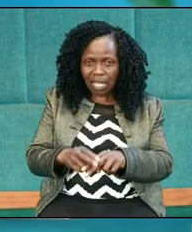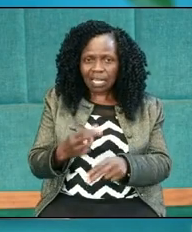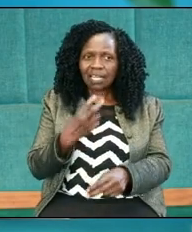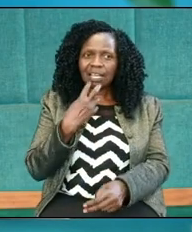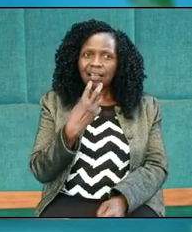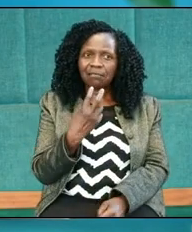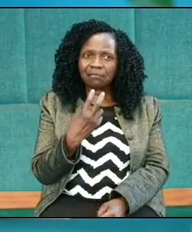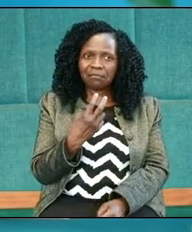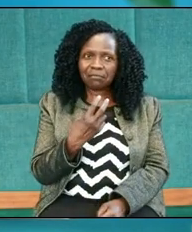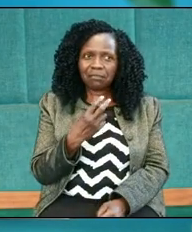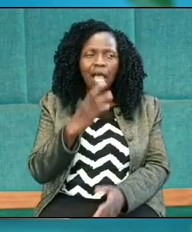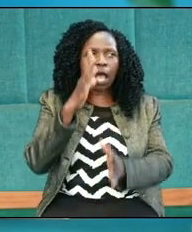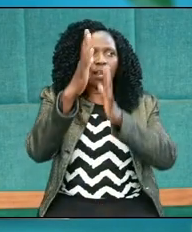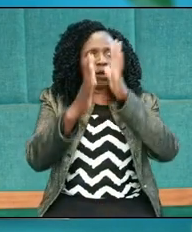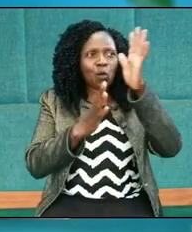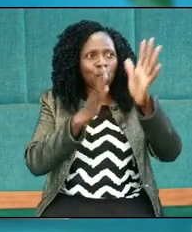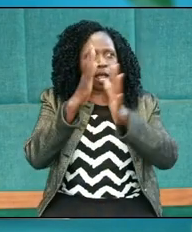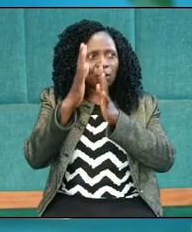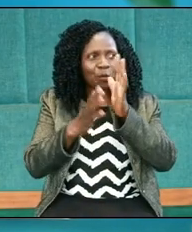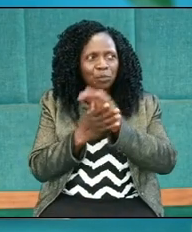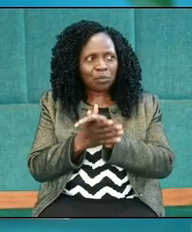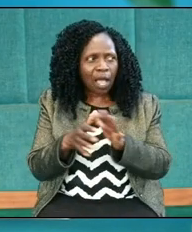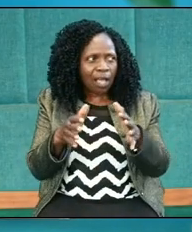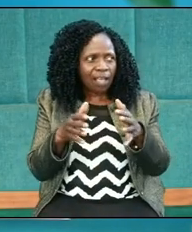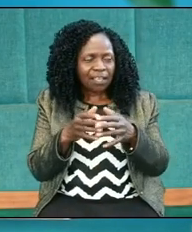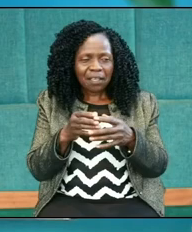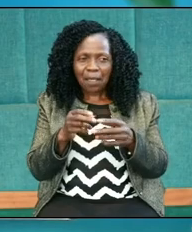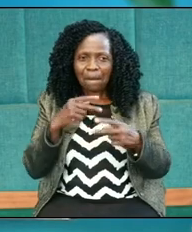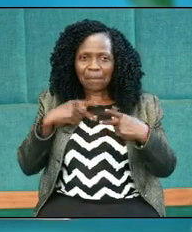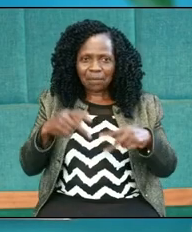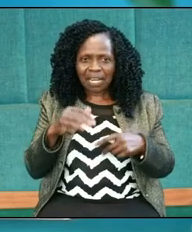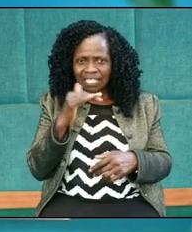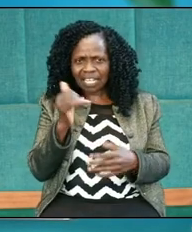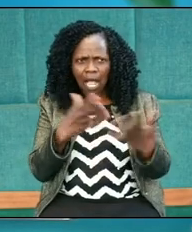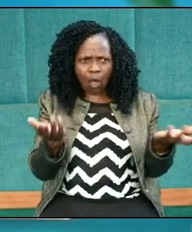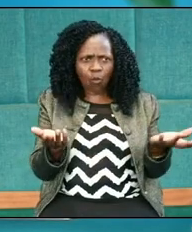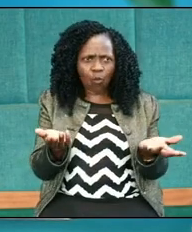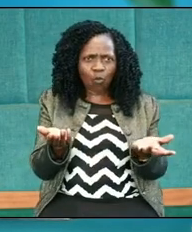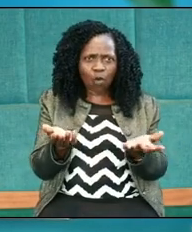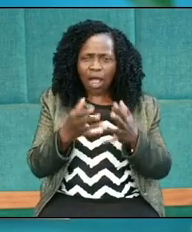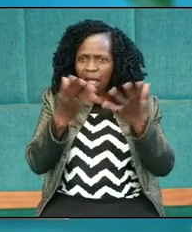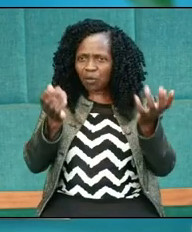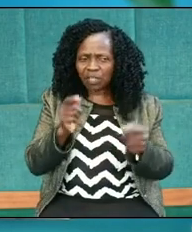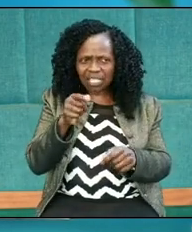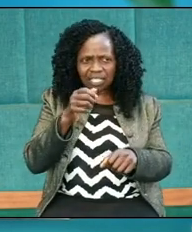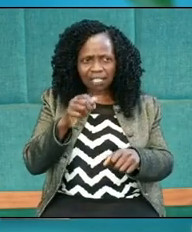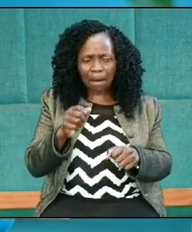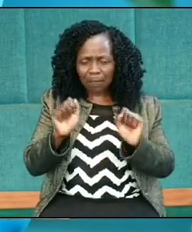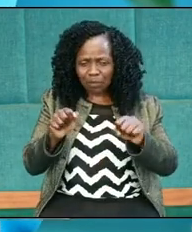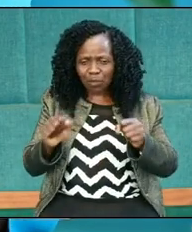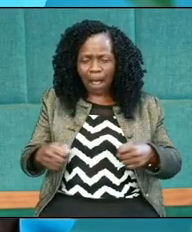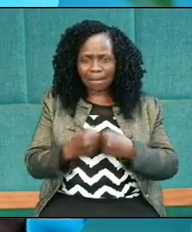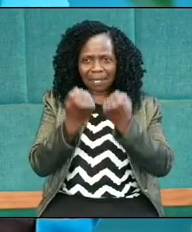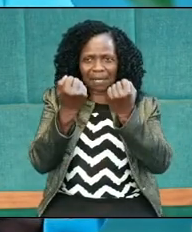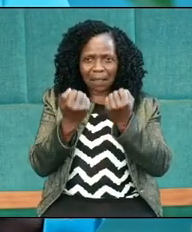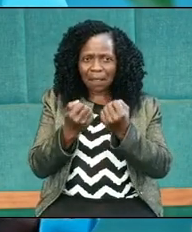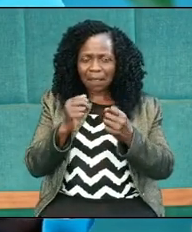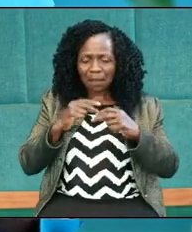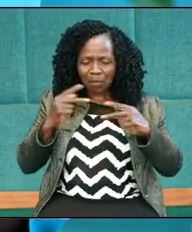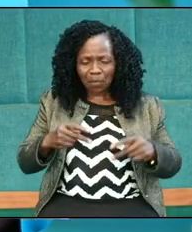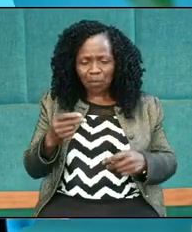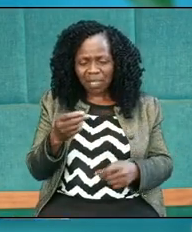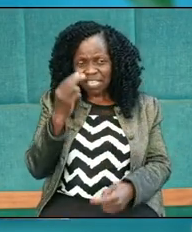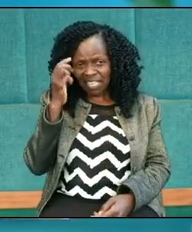laugh? Hello? You know, you are smiling and say, how can that one be? Isn't it? How? How? People might think you are sick, isn't